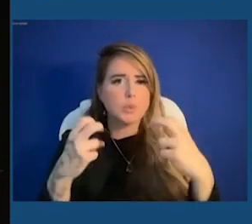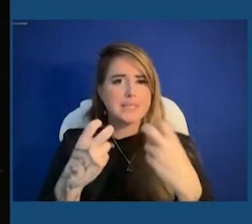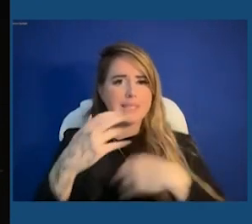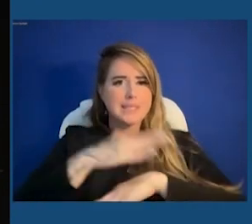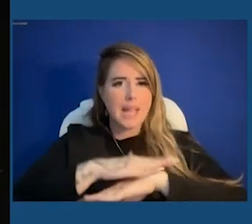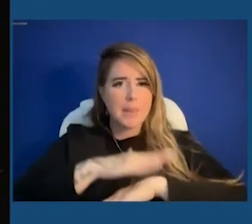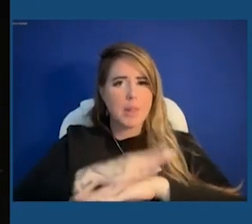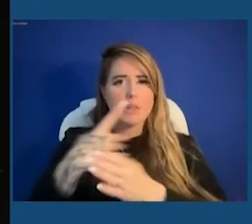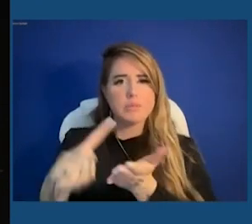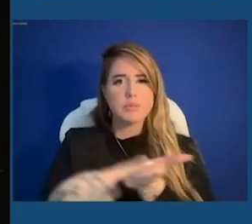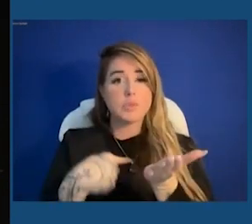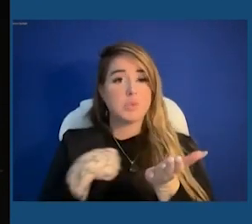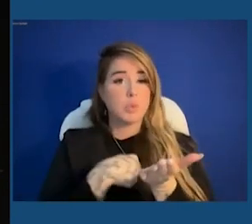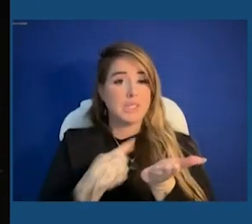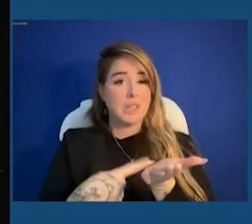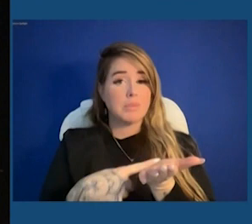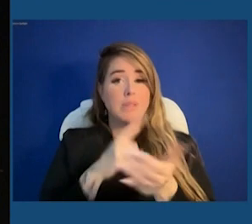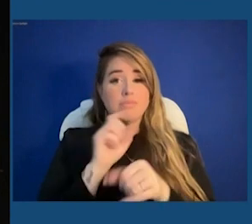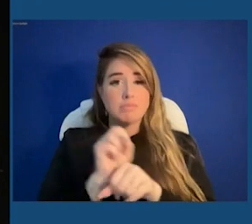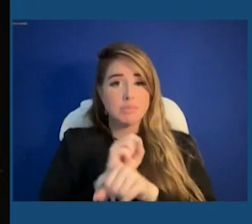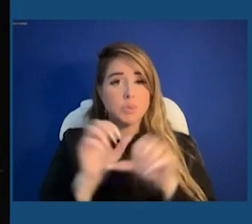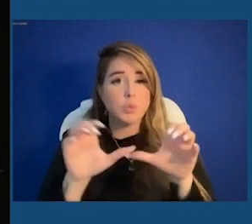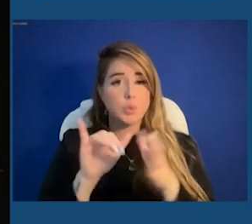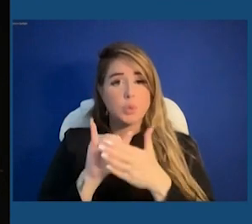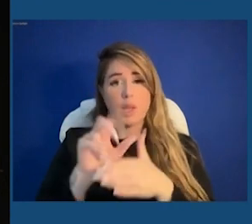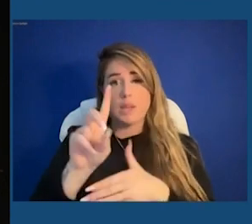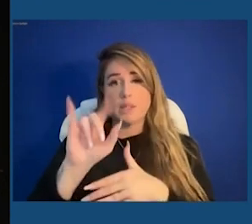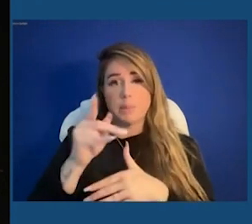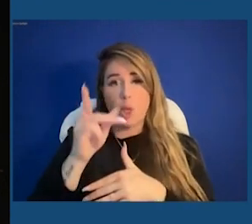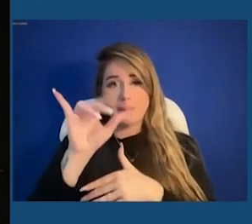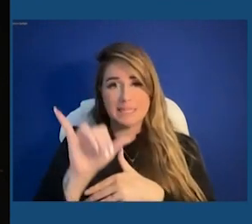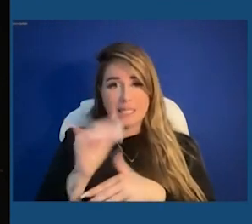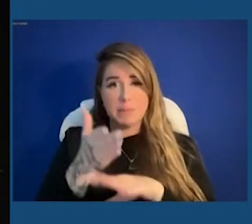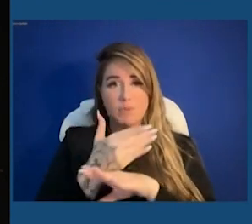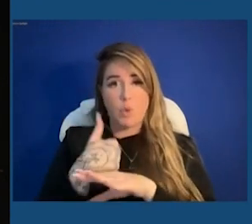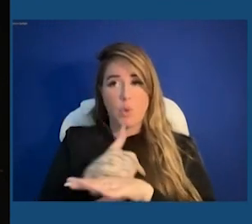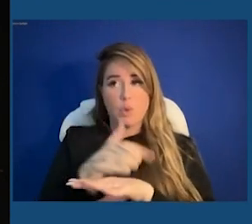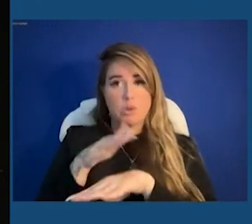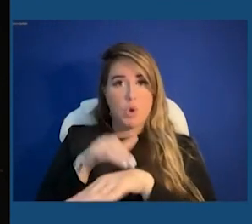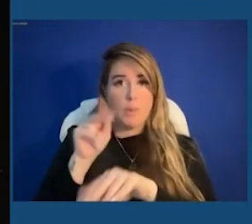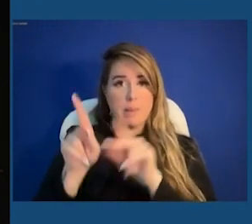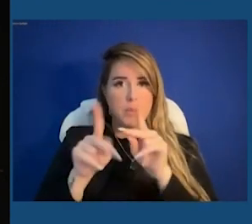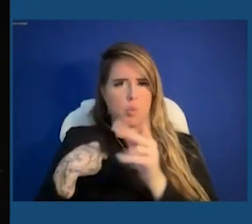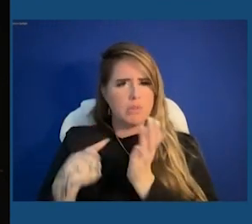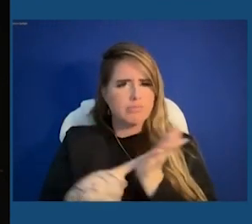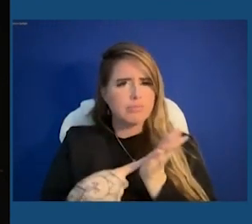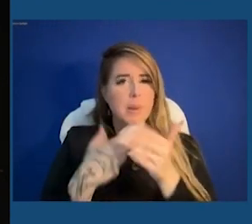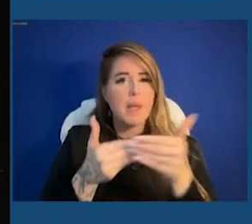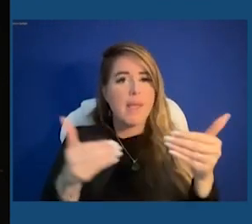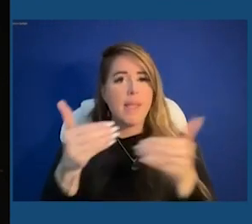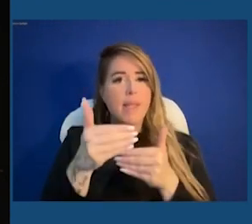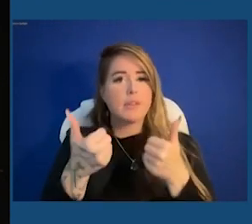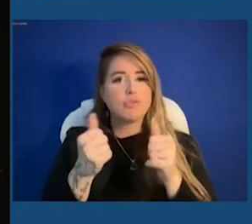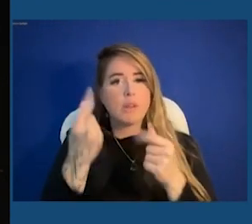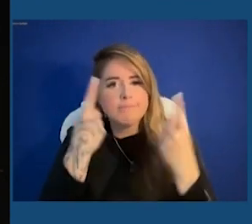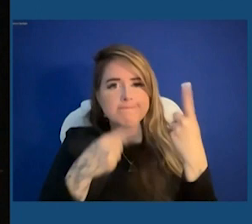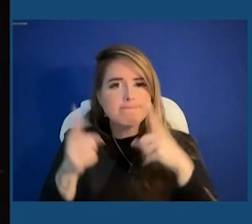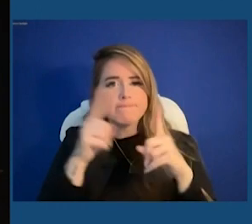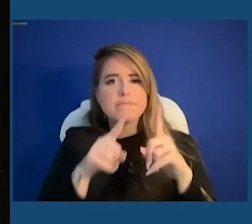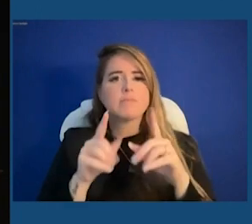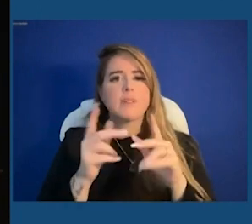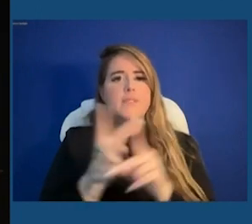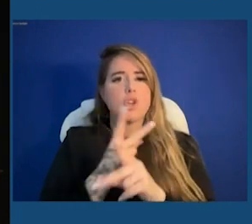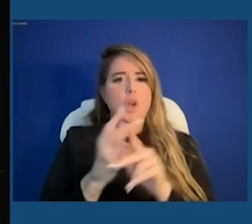sometimes we actually do the shuttle diplomacy before we even get people to the table to actually come up with some agreements to move